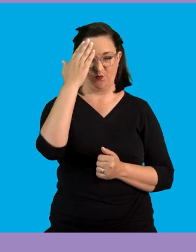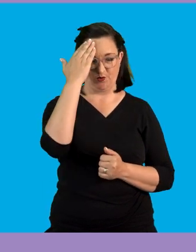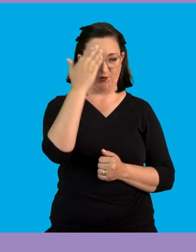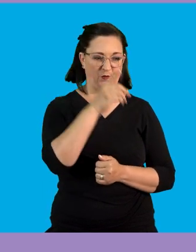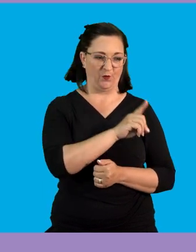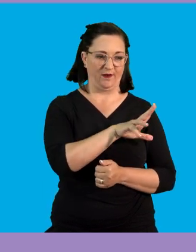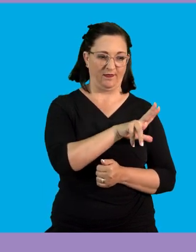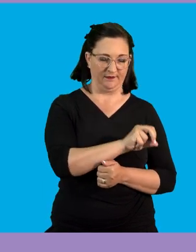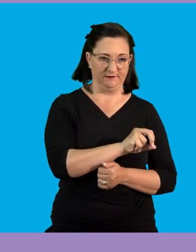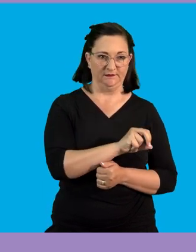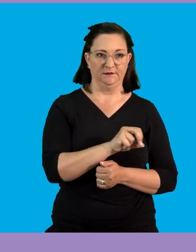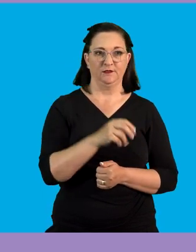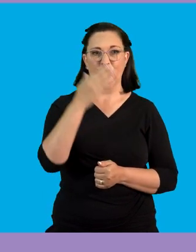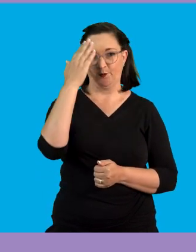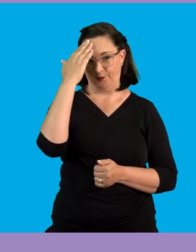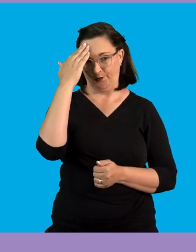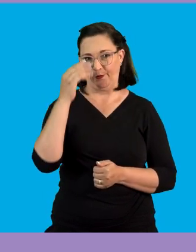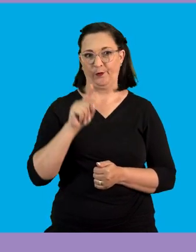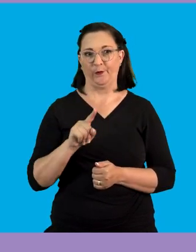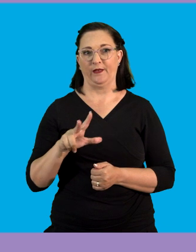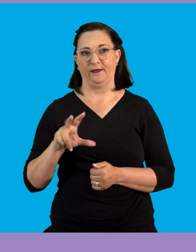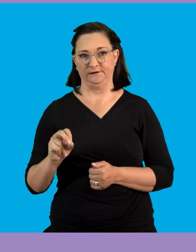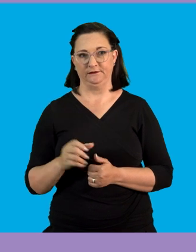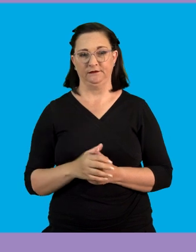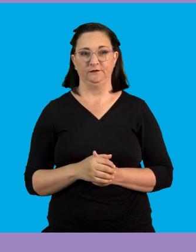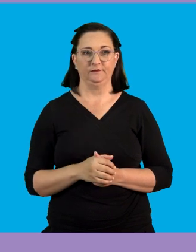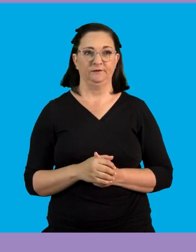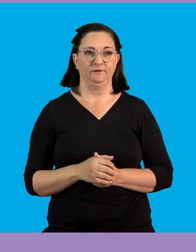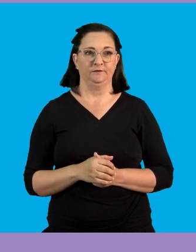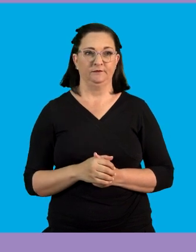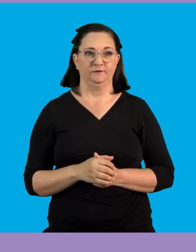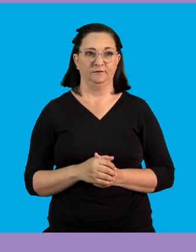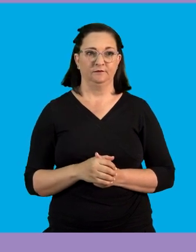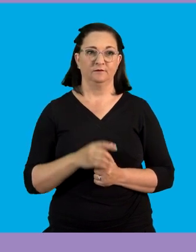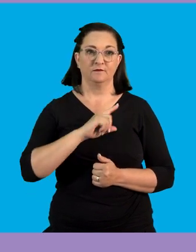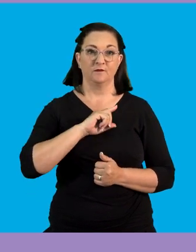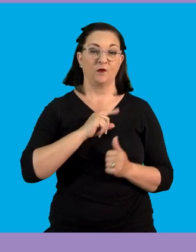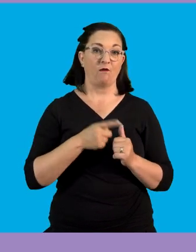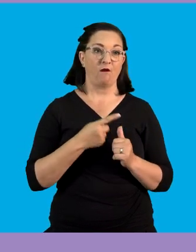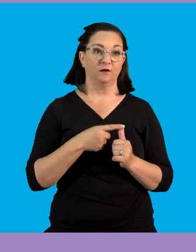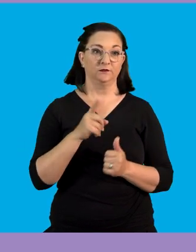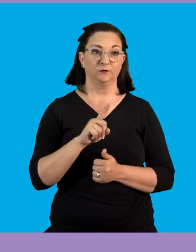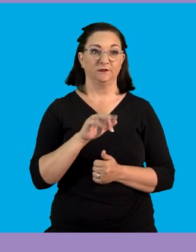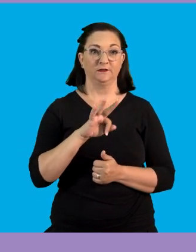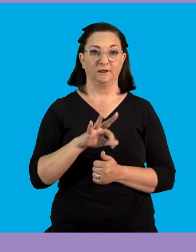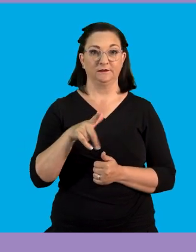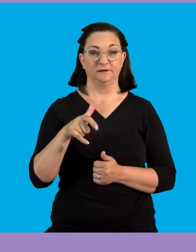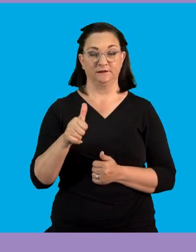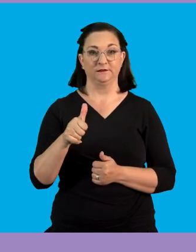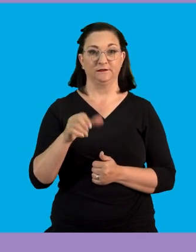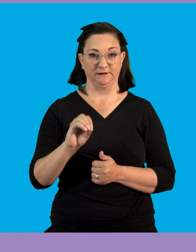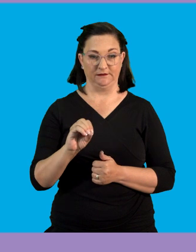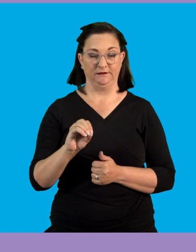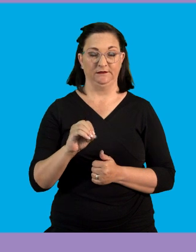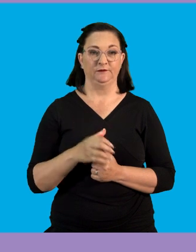BCD, and this one we know is 180, and that one is also 180 degrees.